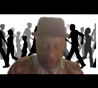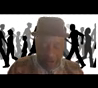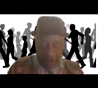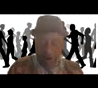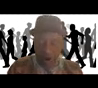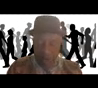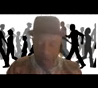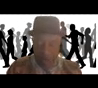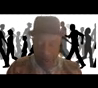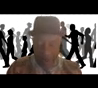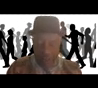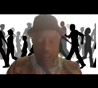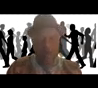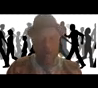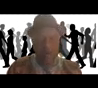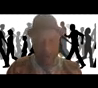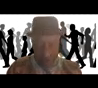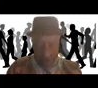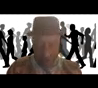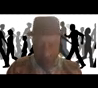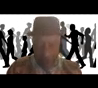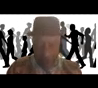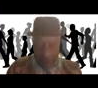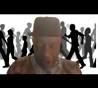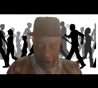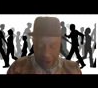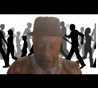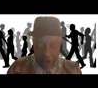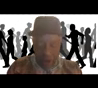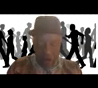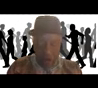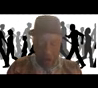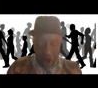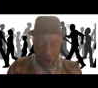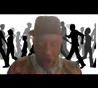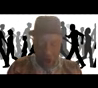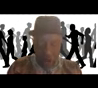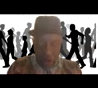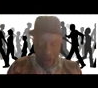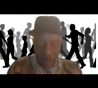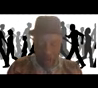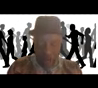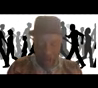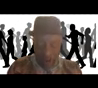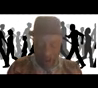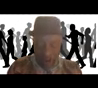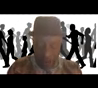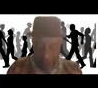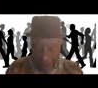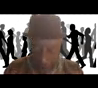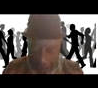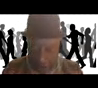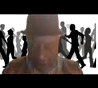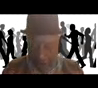team was augmented by a team of bus organizing fellows whose charge was to collect